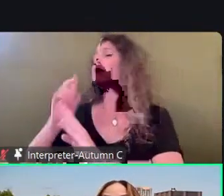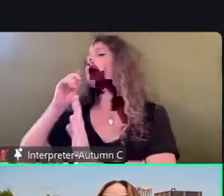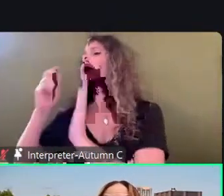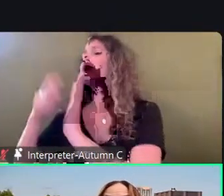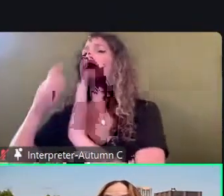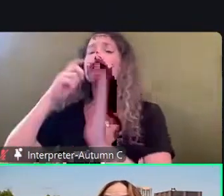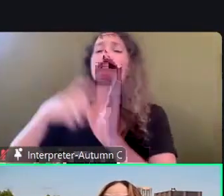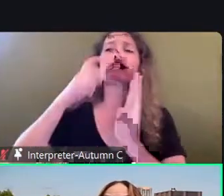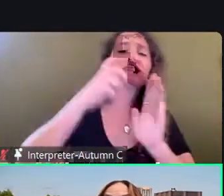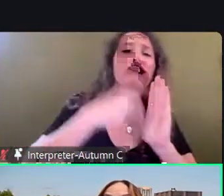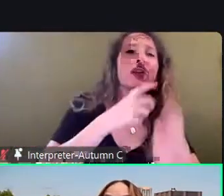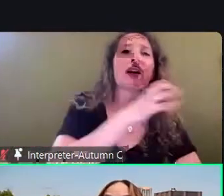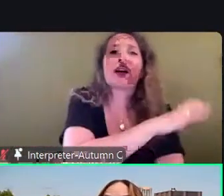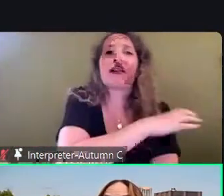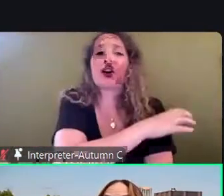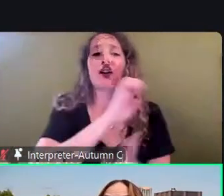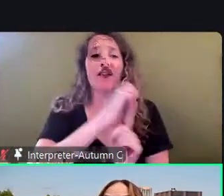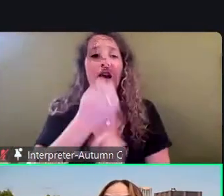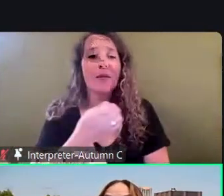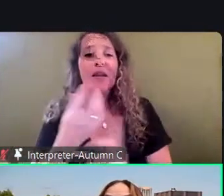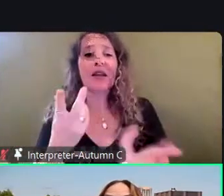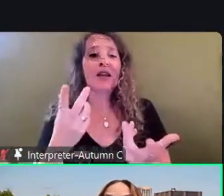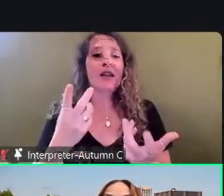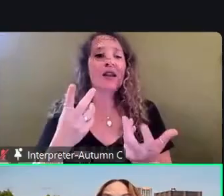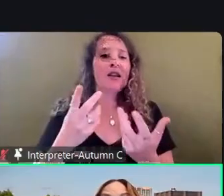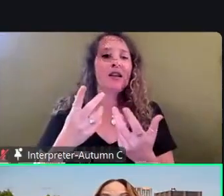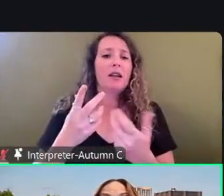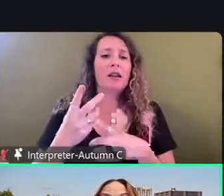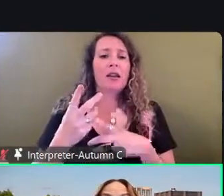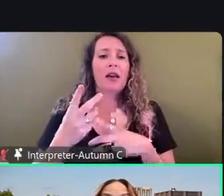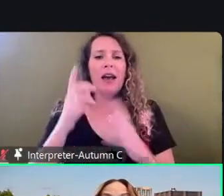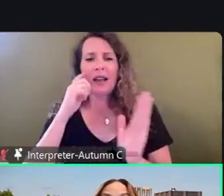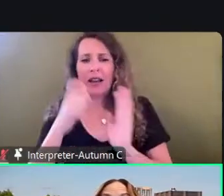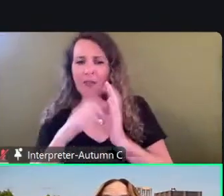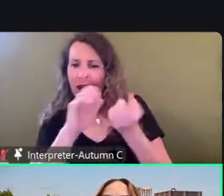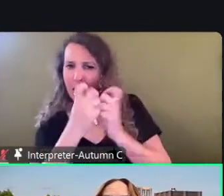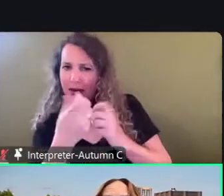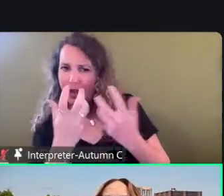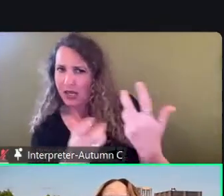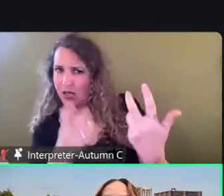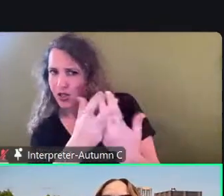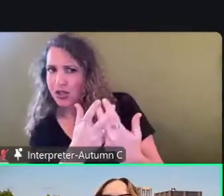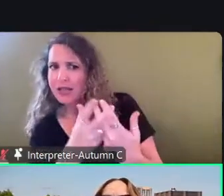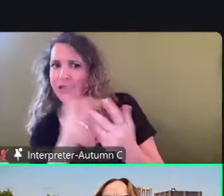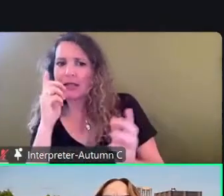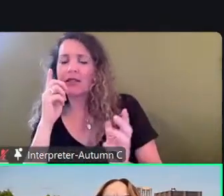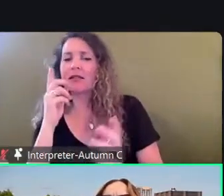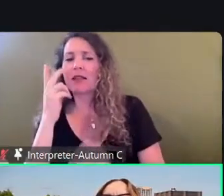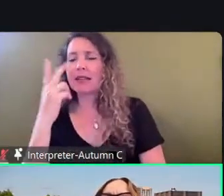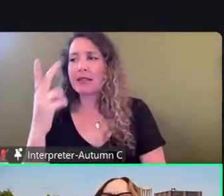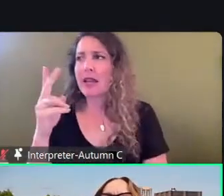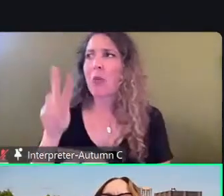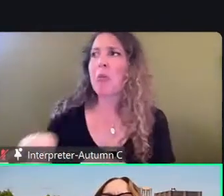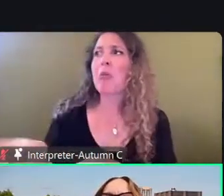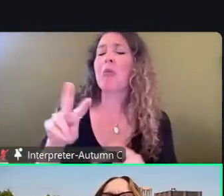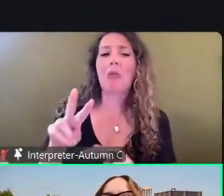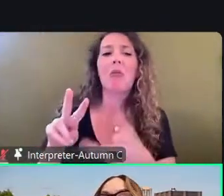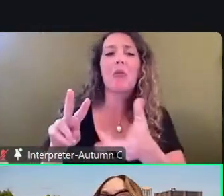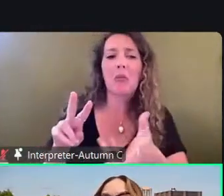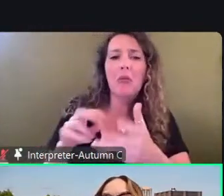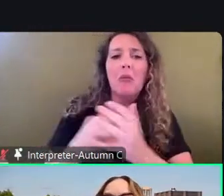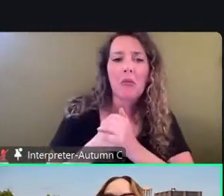identify the accommodations and adaptations that they see and if they're successful and who's supporting them. And then they share their comments on a